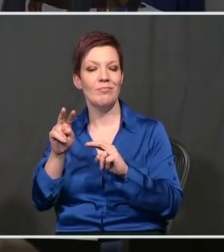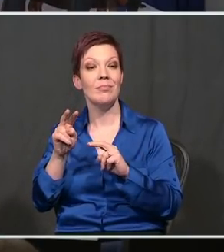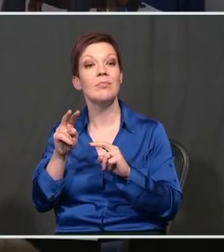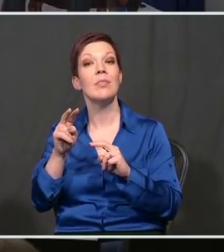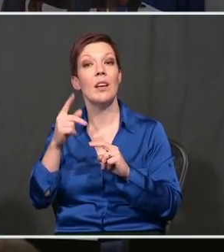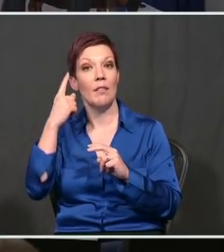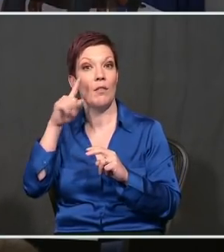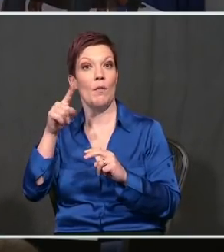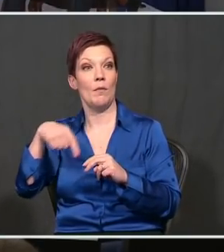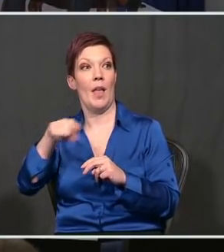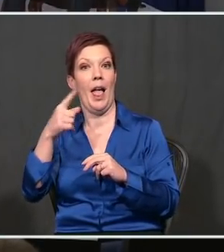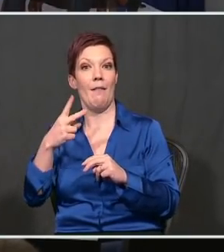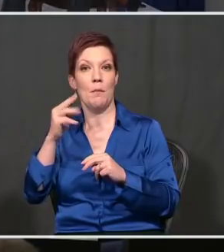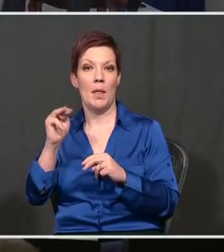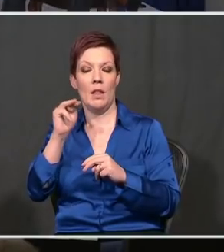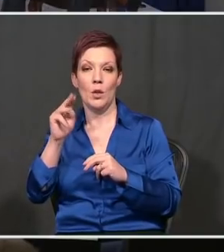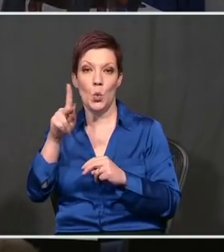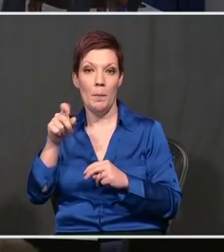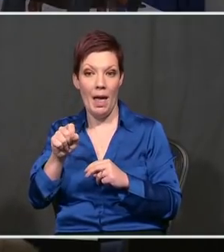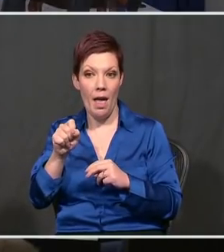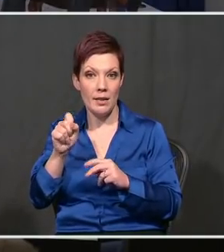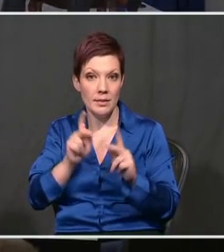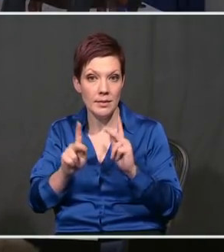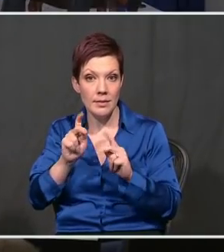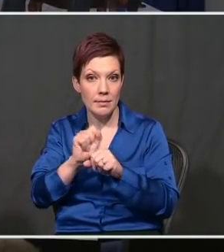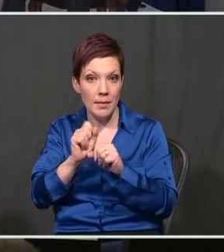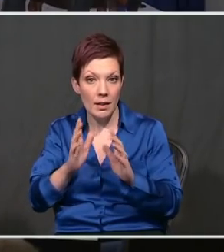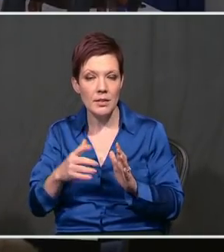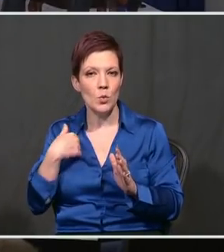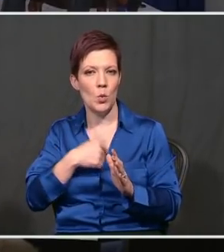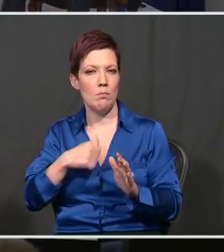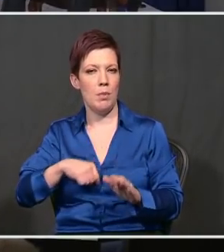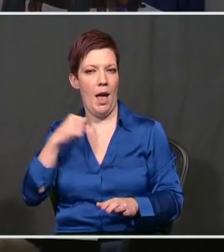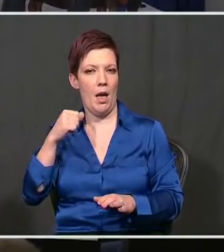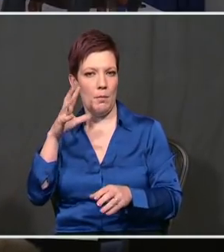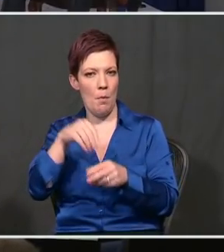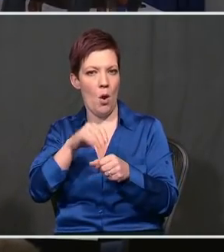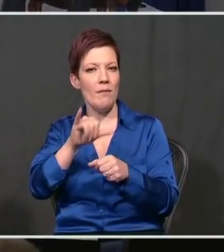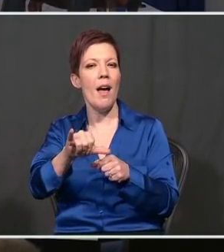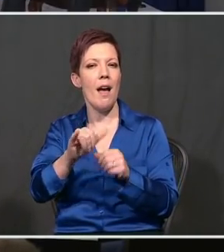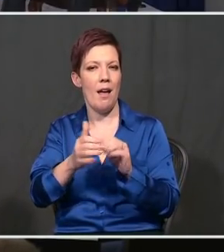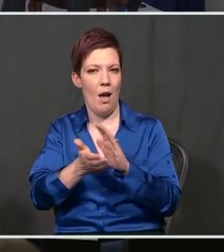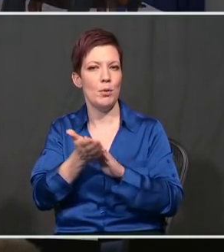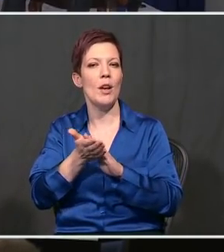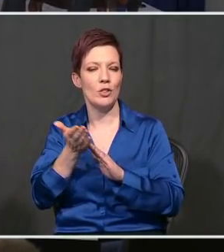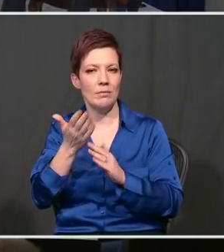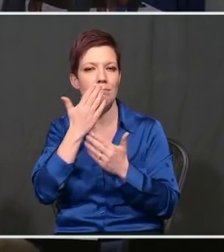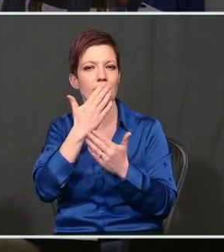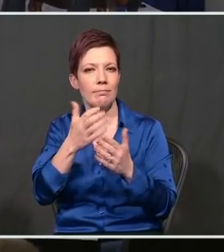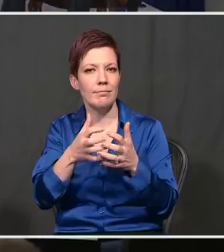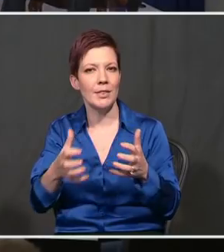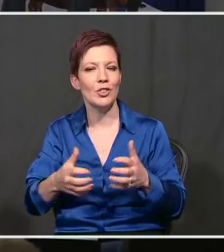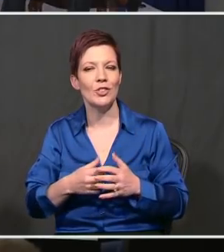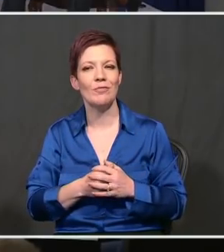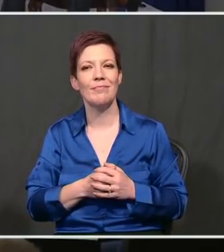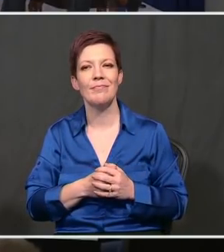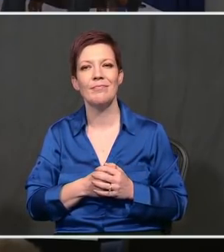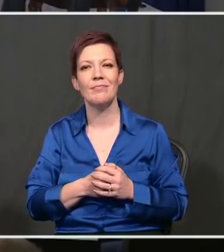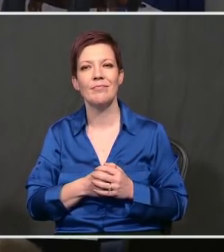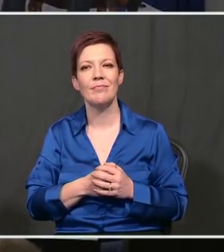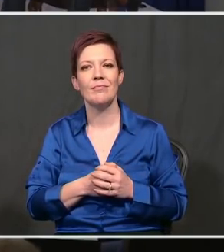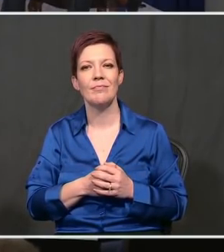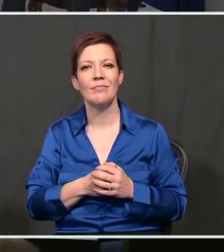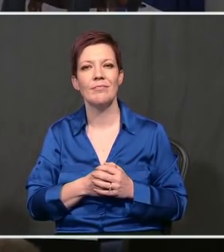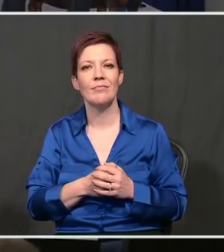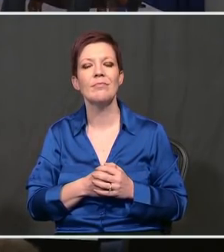500,000 UPSers in our company, we're extremely proud to be part of this operation, and really thank you very much. And just to end,